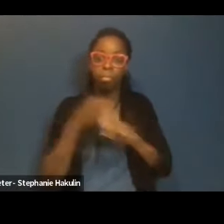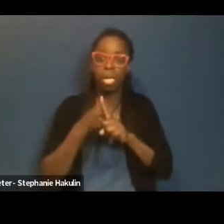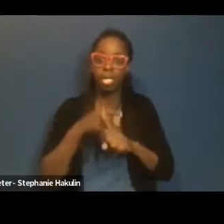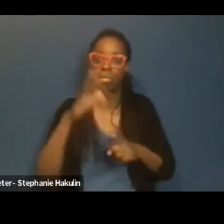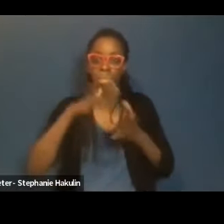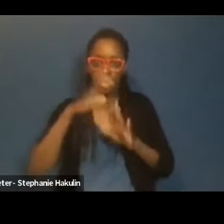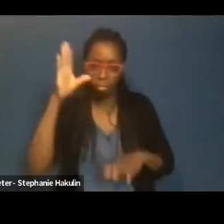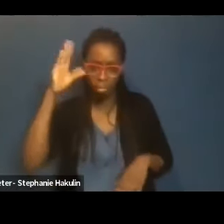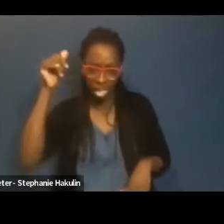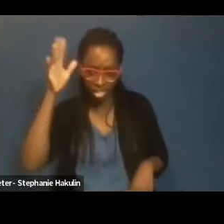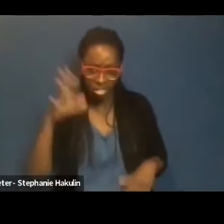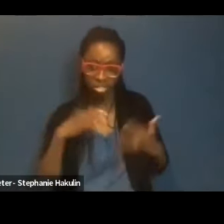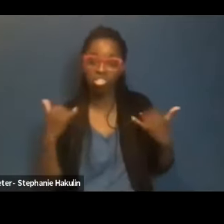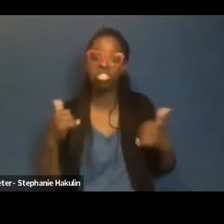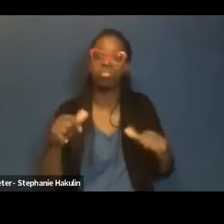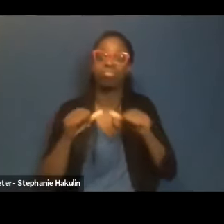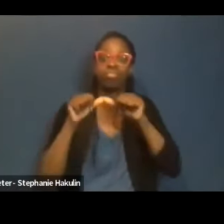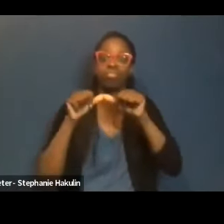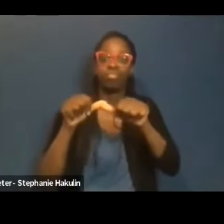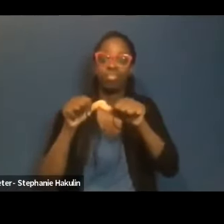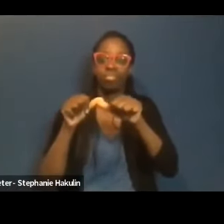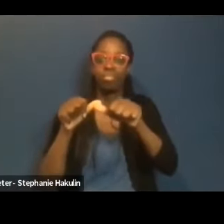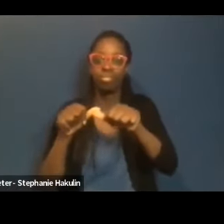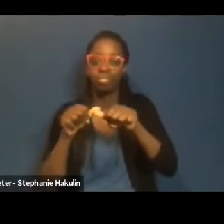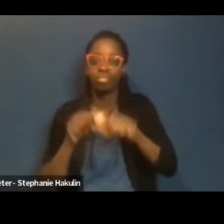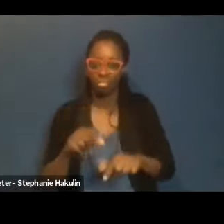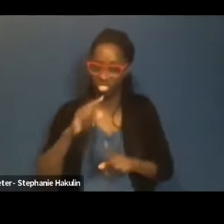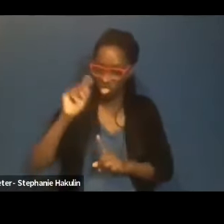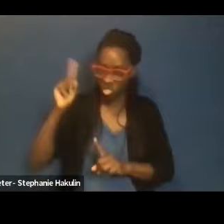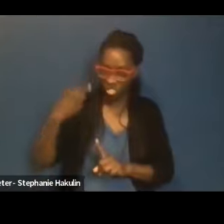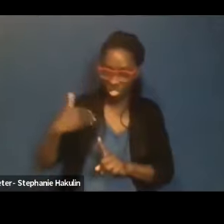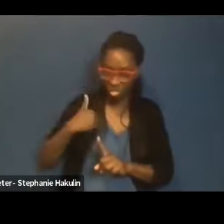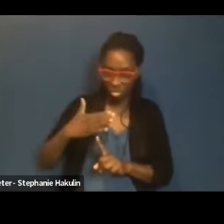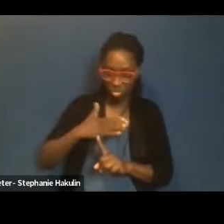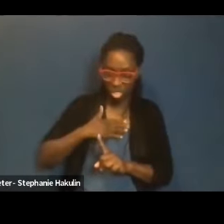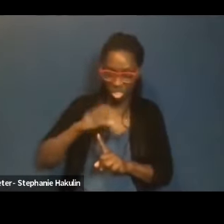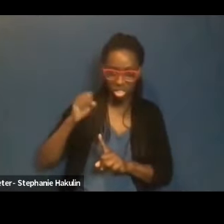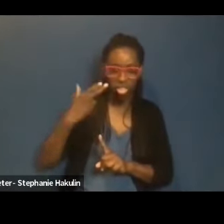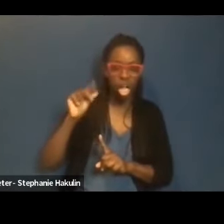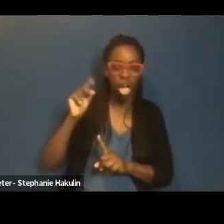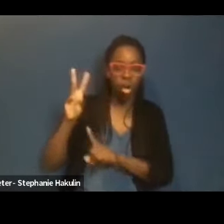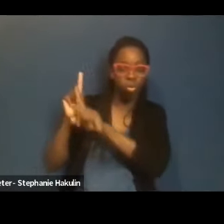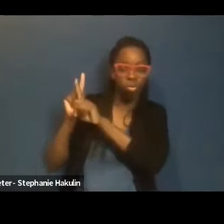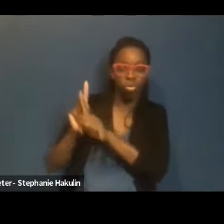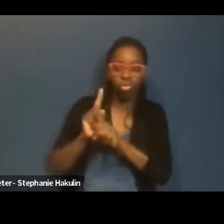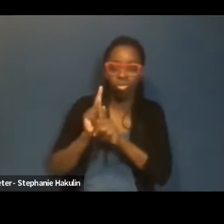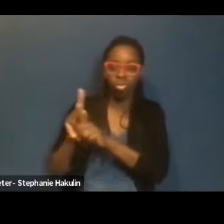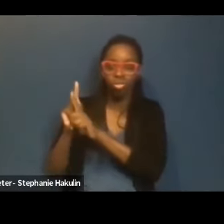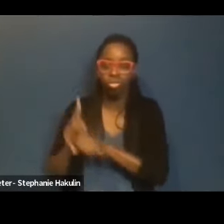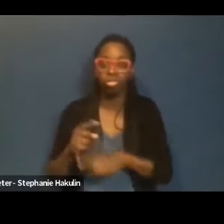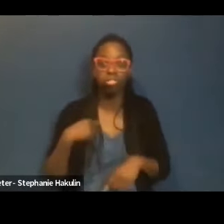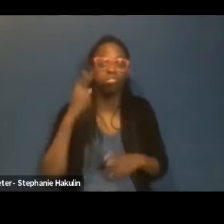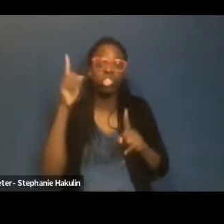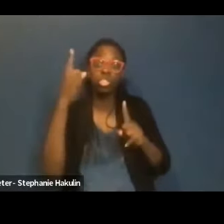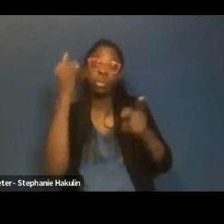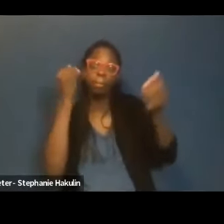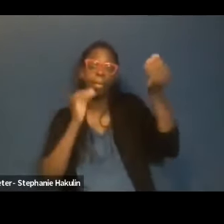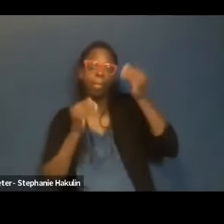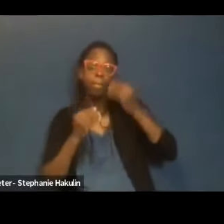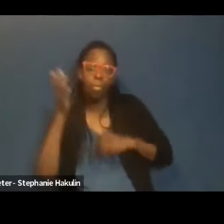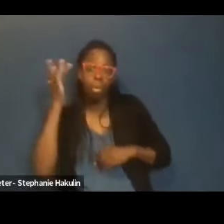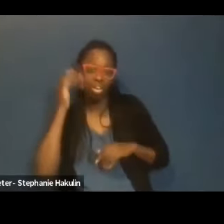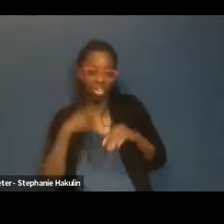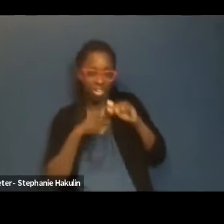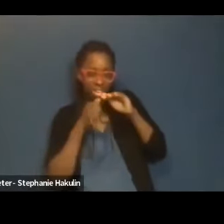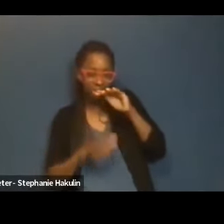only my shadow. I only wear makeup to hide my masculinity. Do not want to